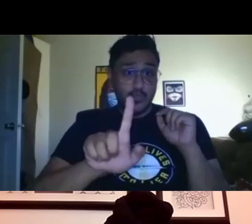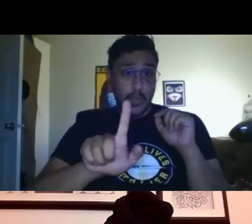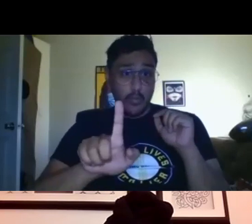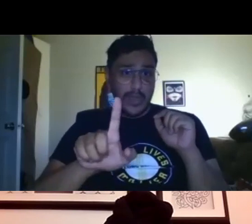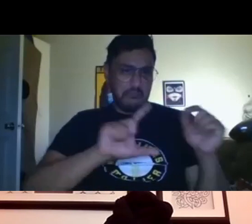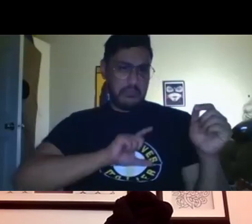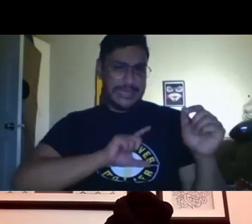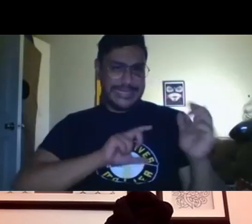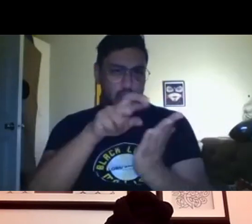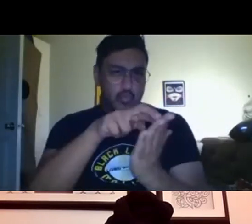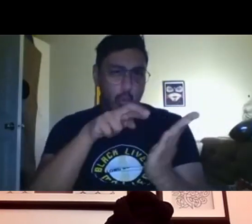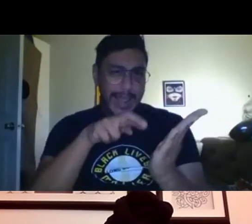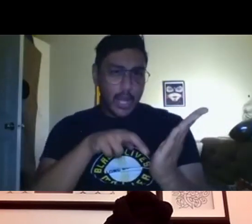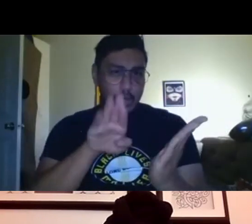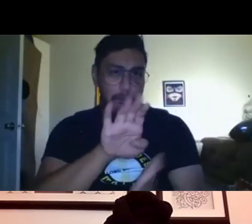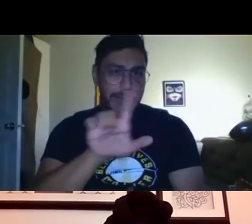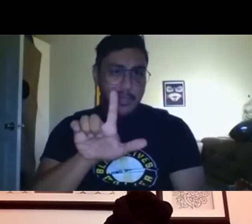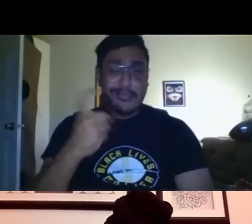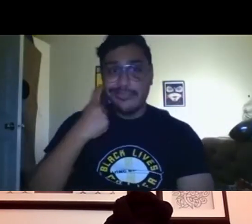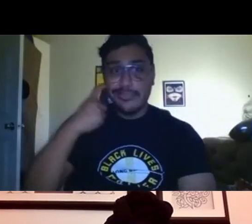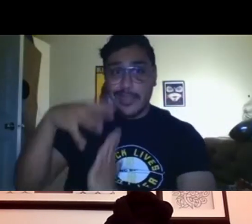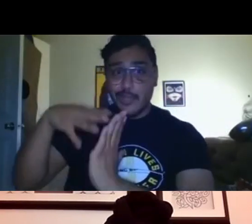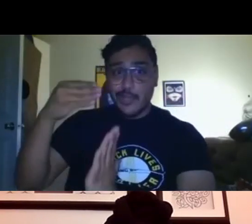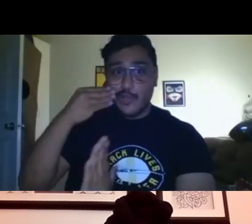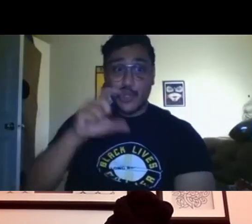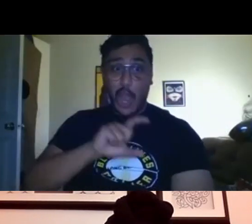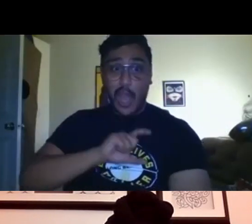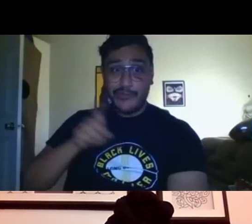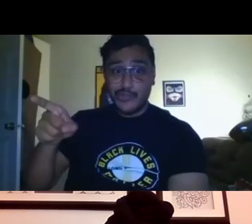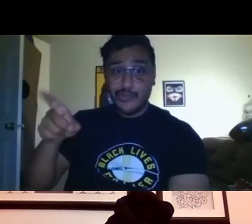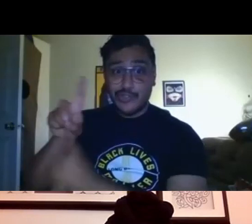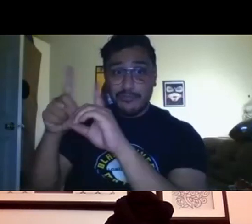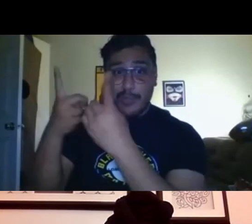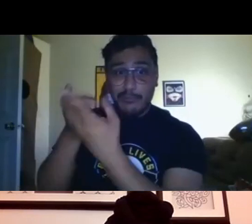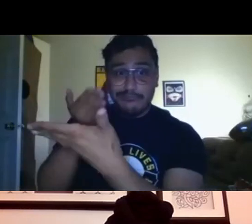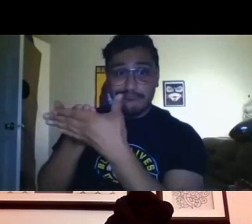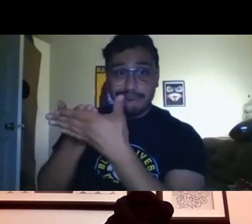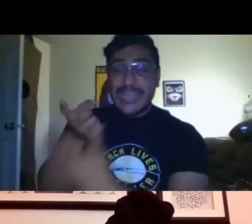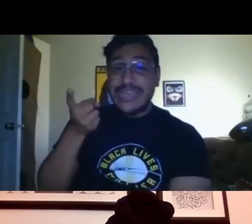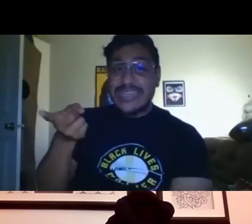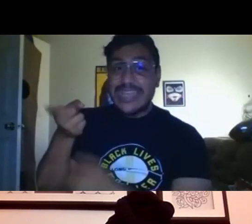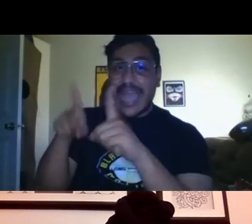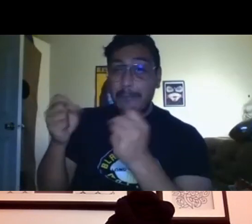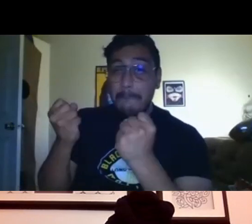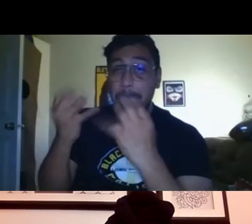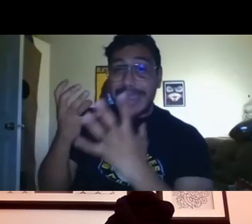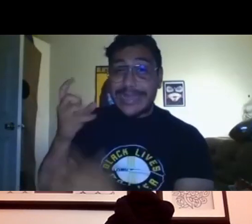out recently that there was an officer in a nearby department who had committed several sexual